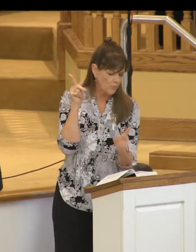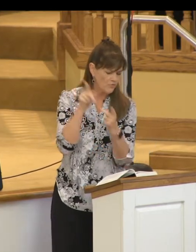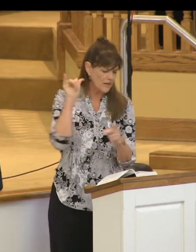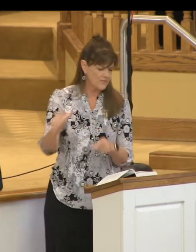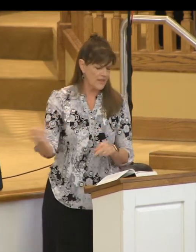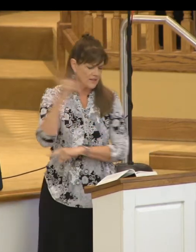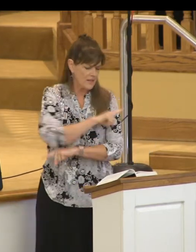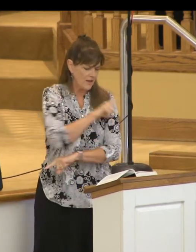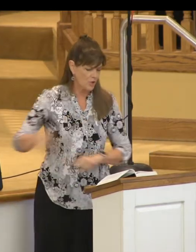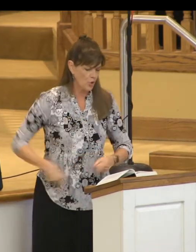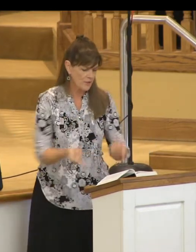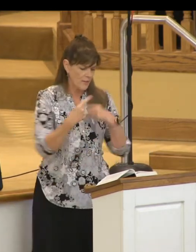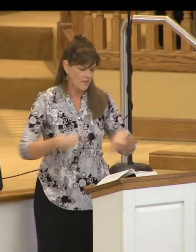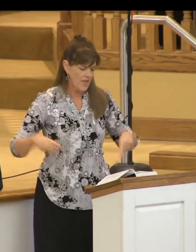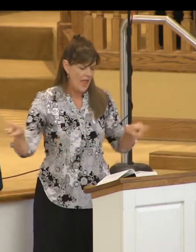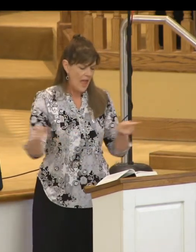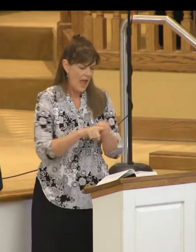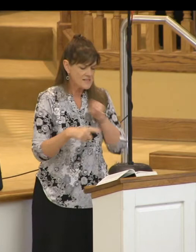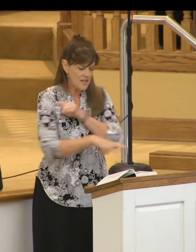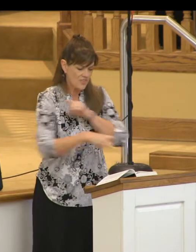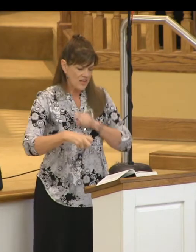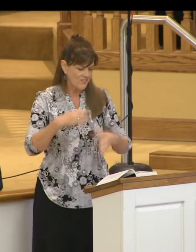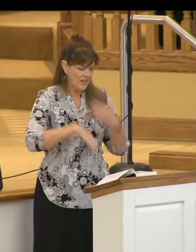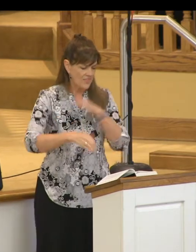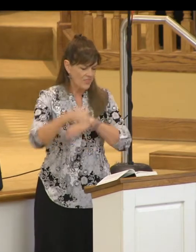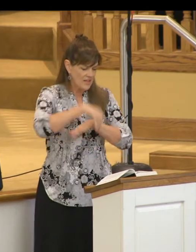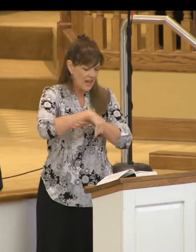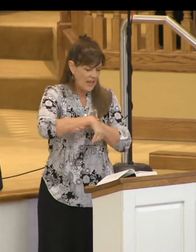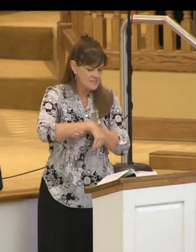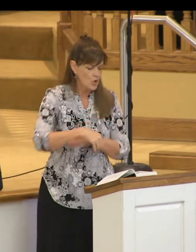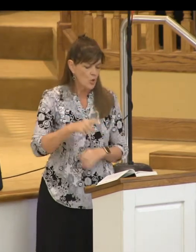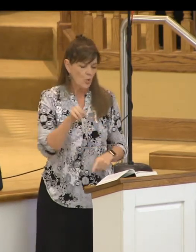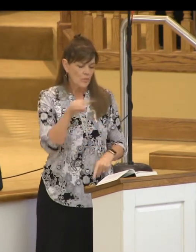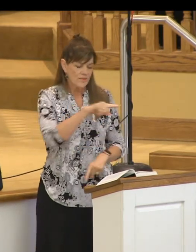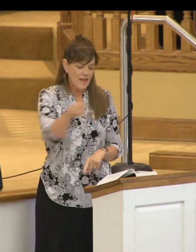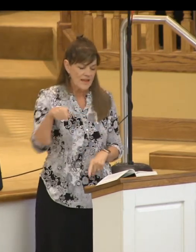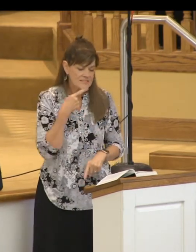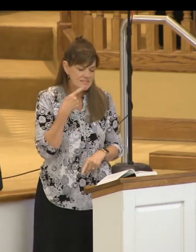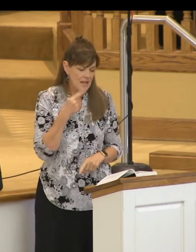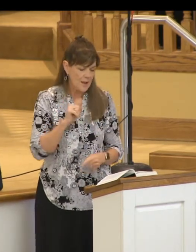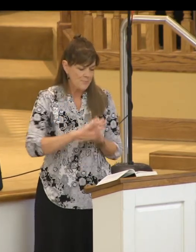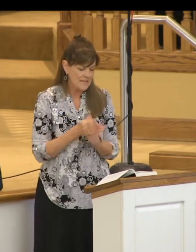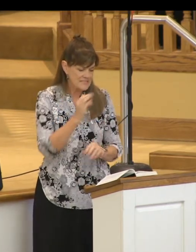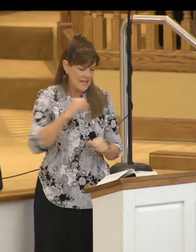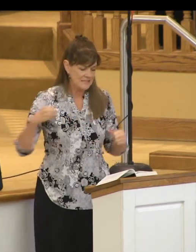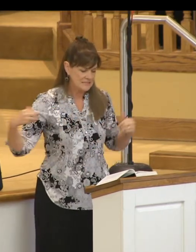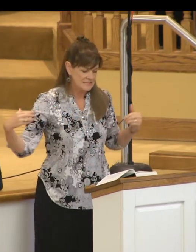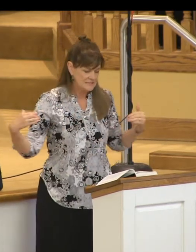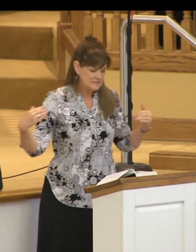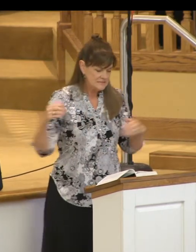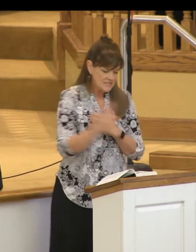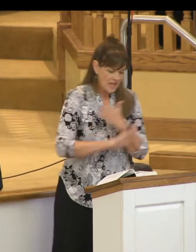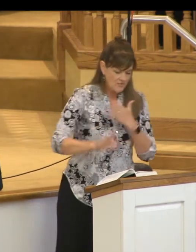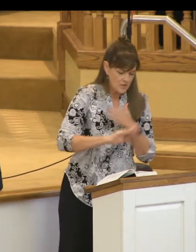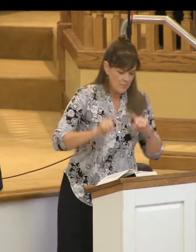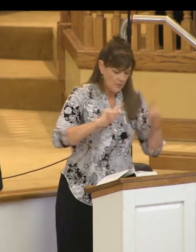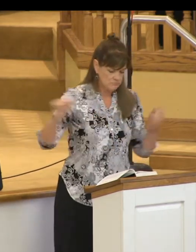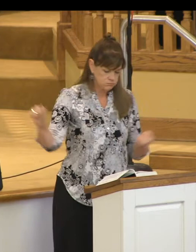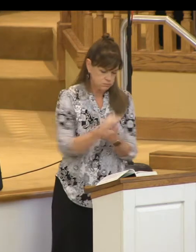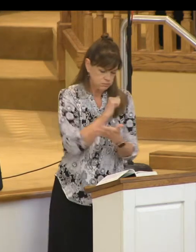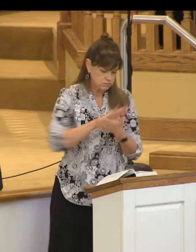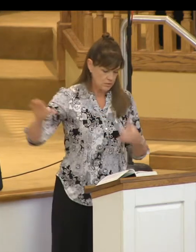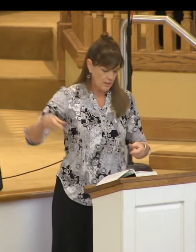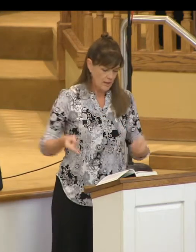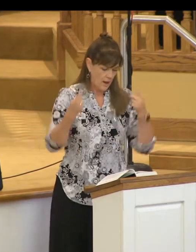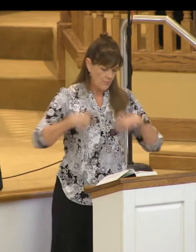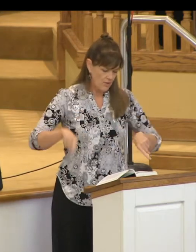so cometh as a thief in the night. For when they shall say peace and safety, then sudden destruction cometh upon them as travail upon a woman with child, and